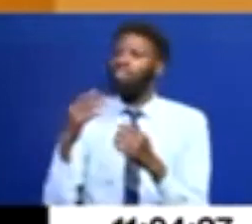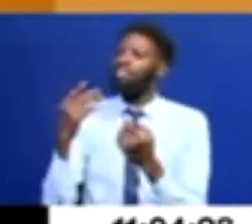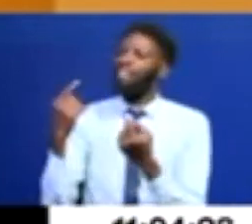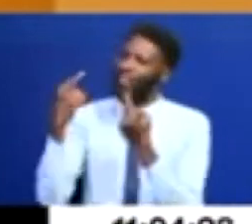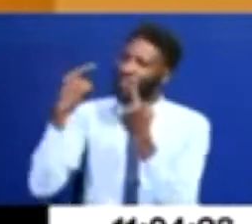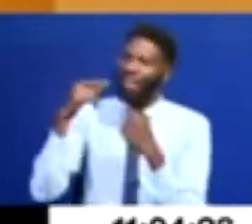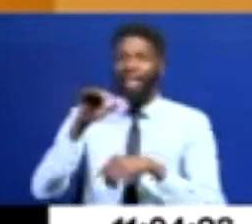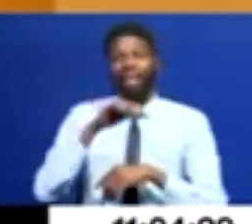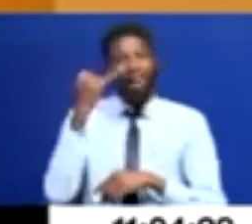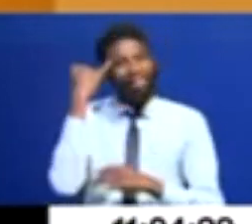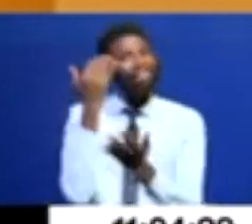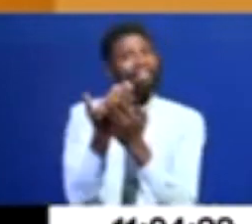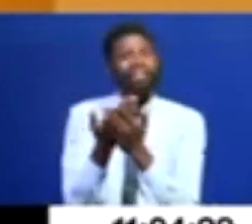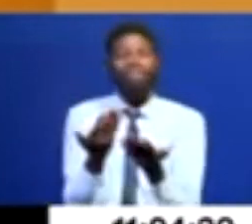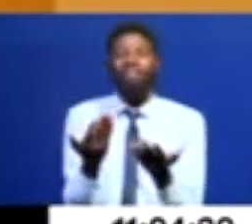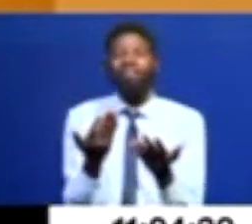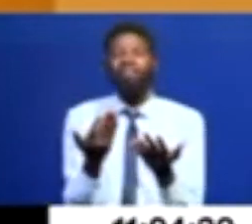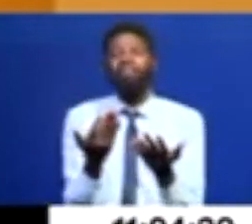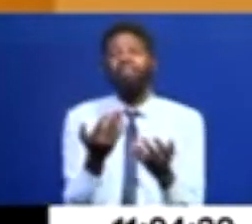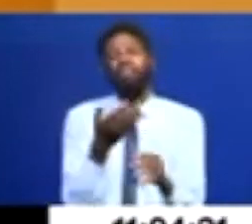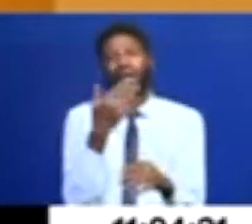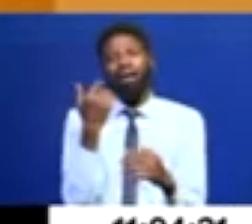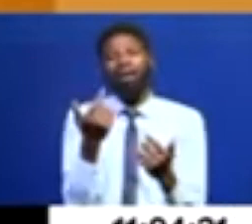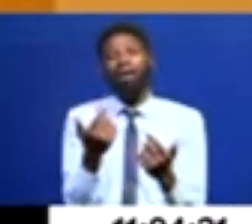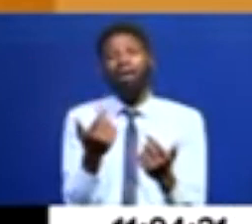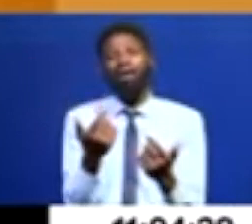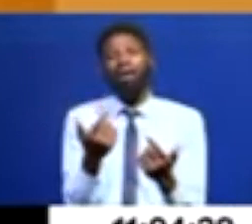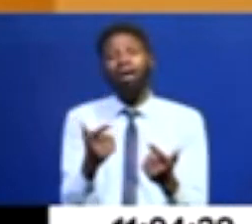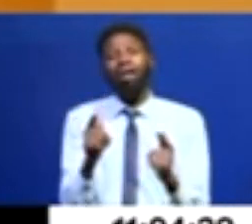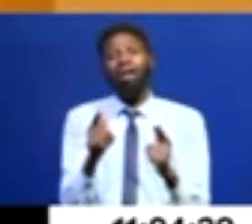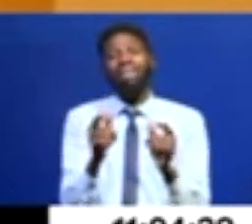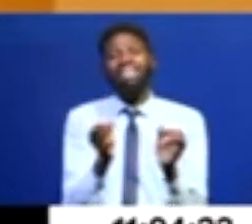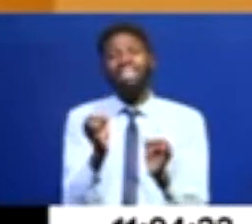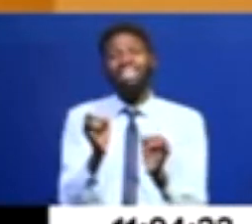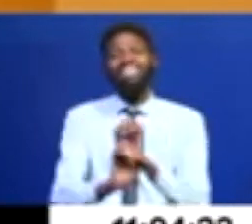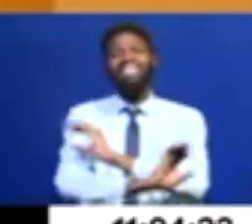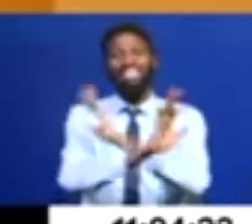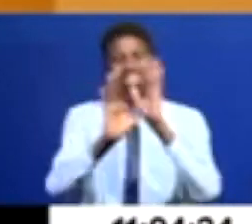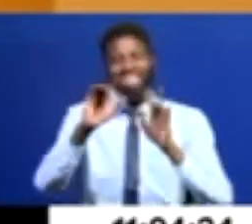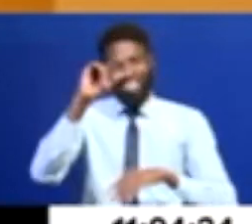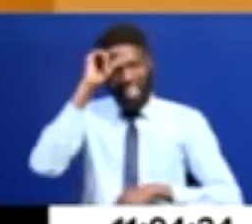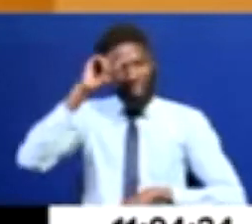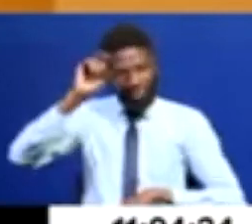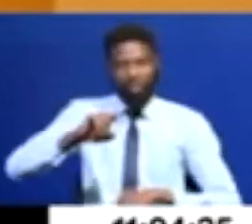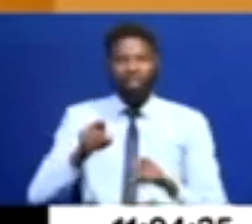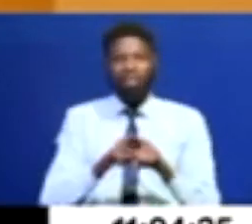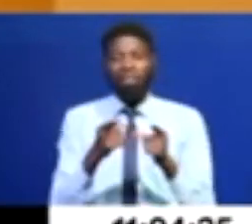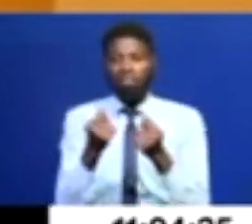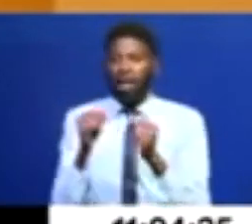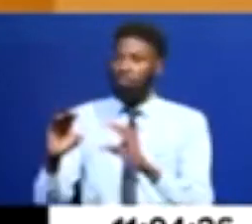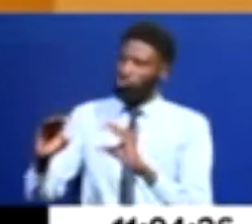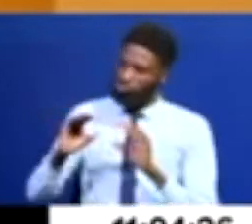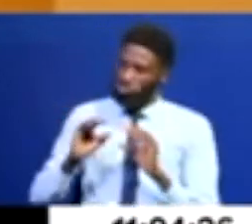to proposals. Mm-hmm. And let it be clear that government needs also to spend the money that we receive